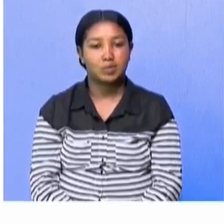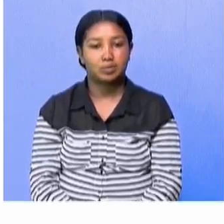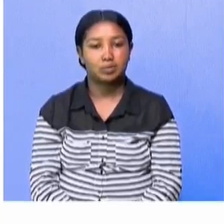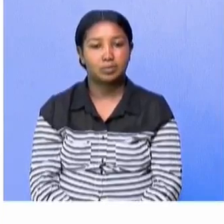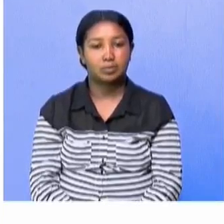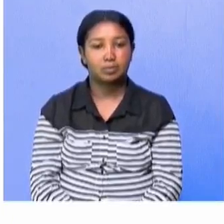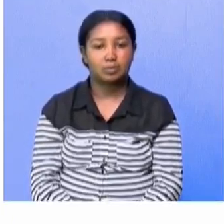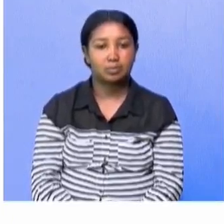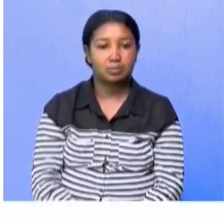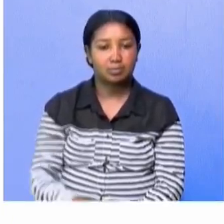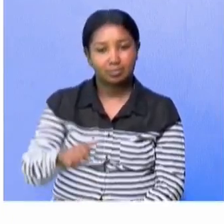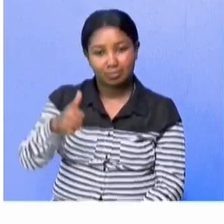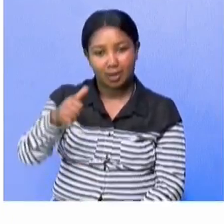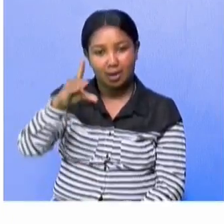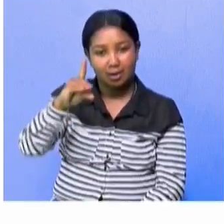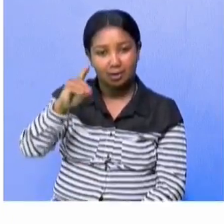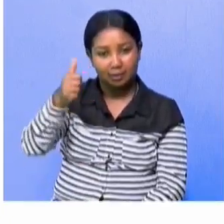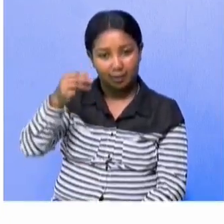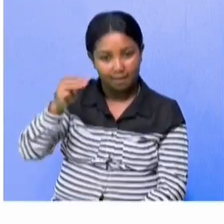Adama